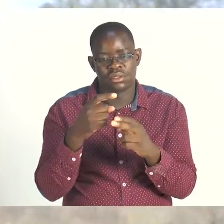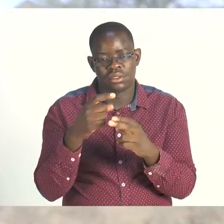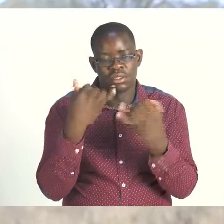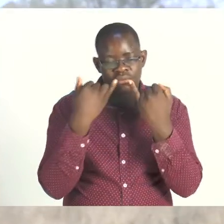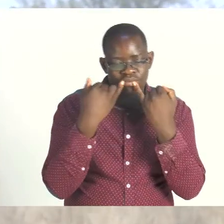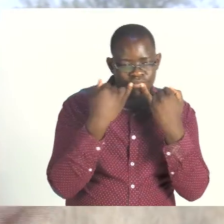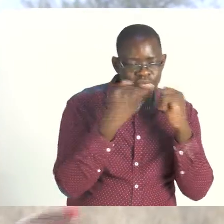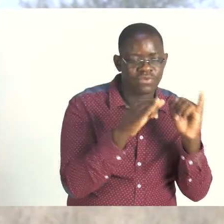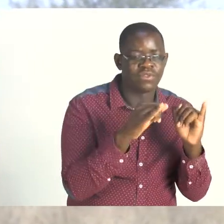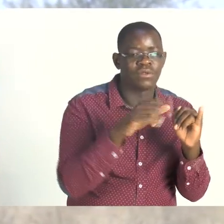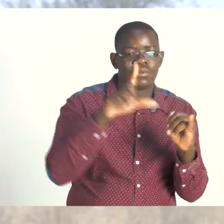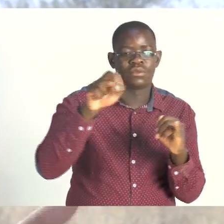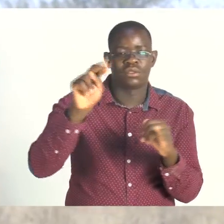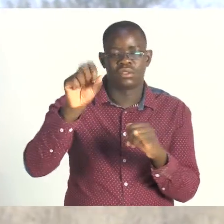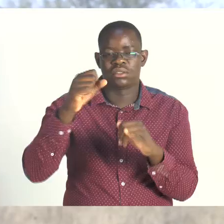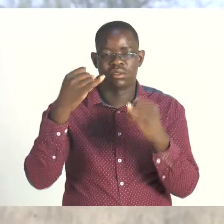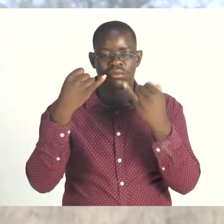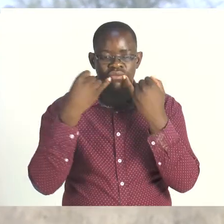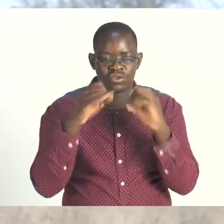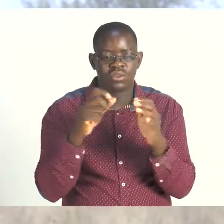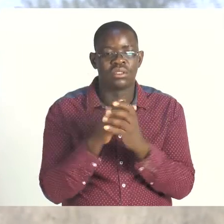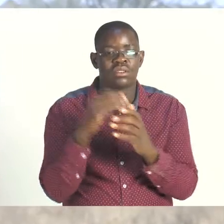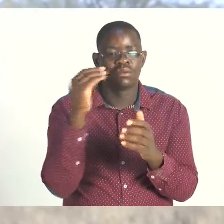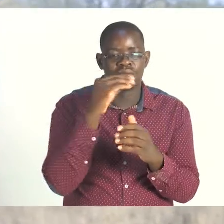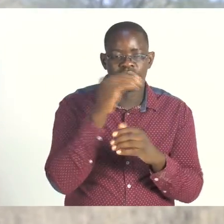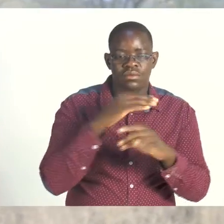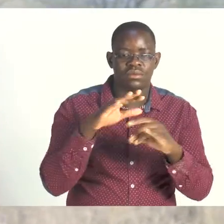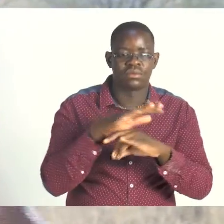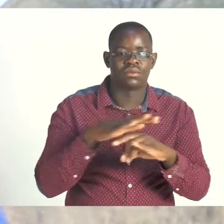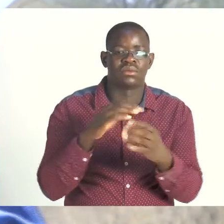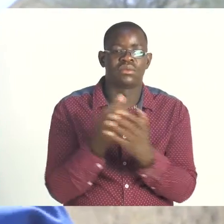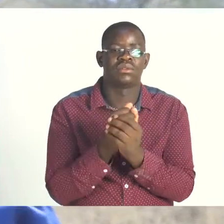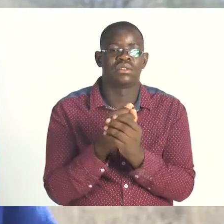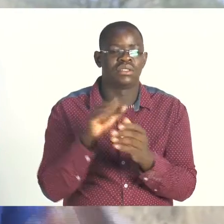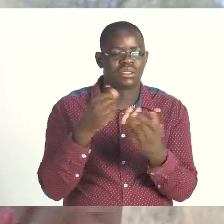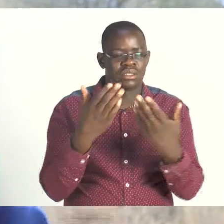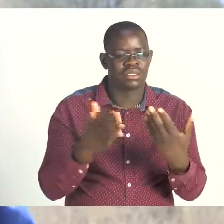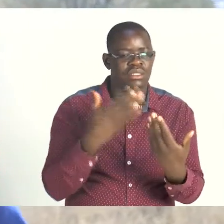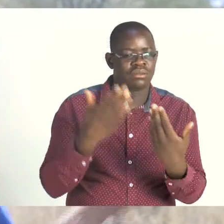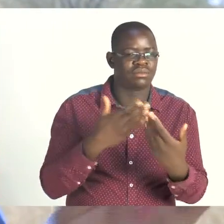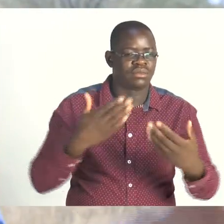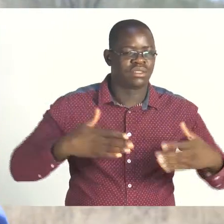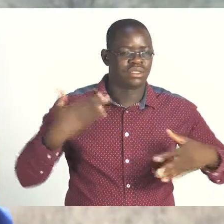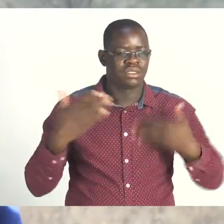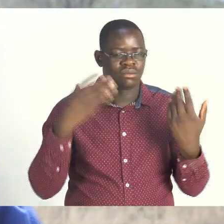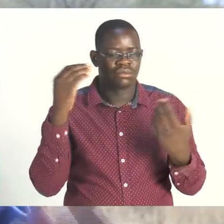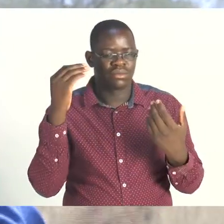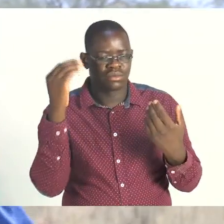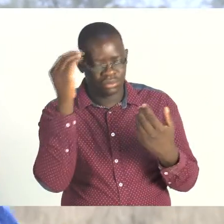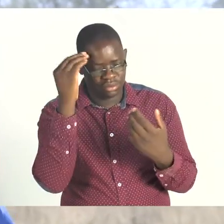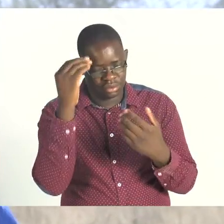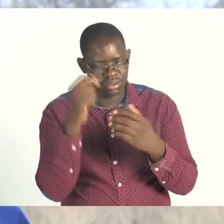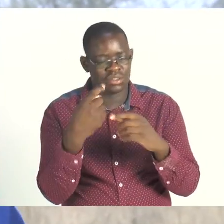soon as possible all this information about livestock food. I'm sure that he'll be happy to know there's more to feed his animals